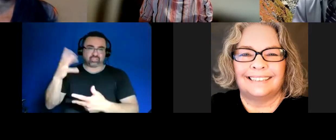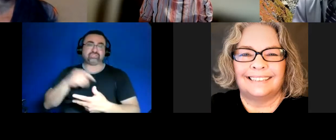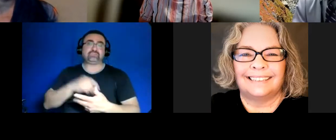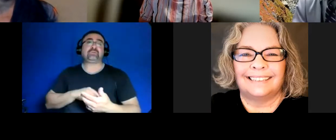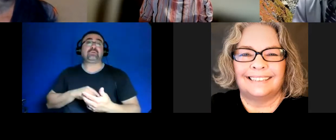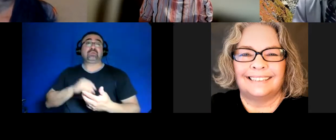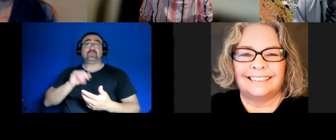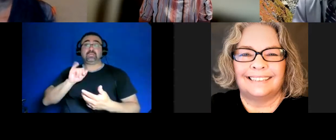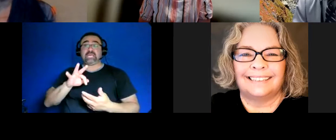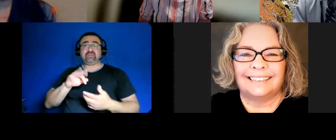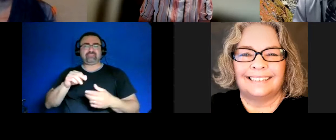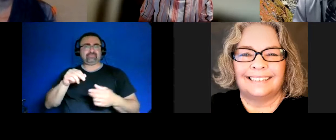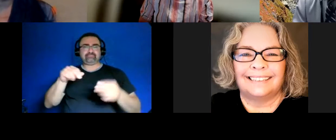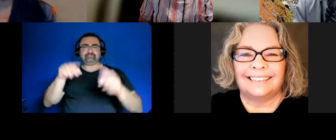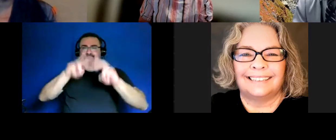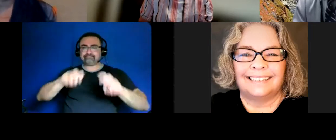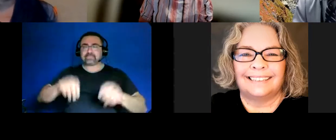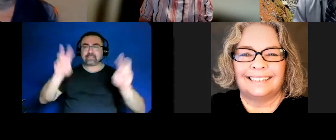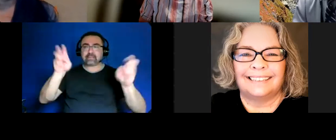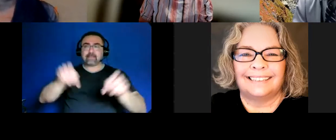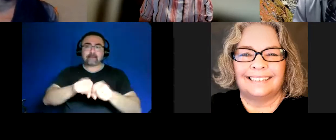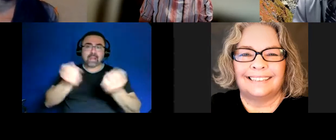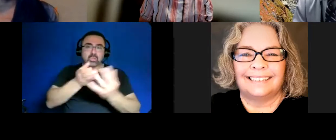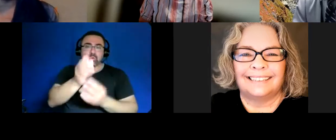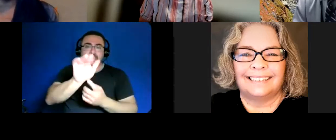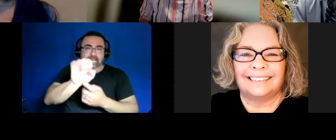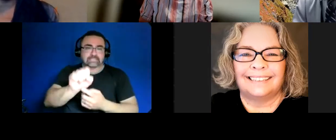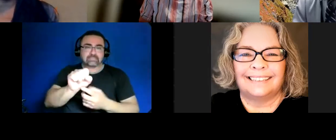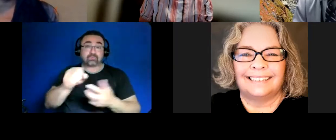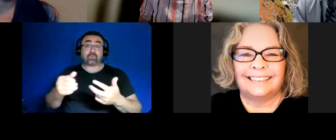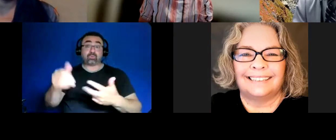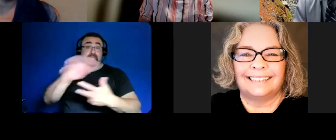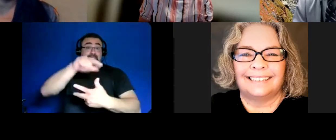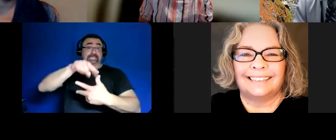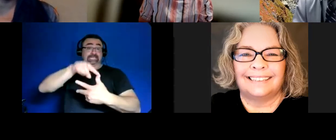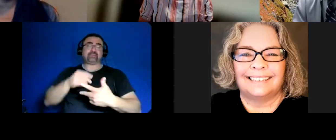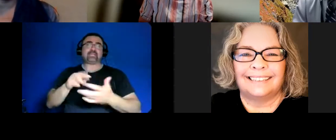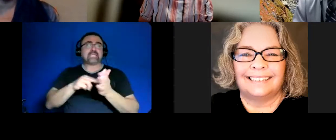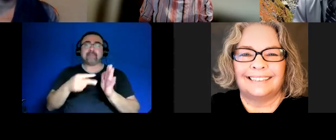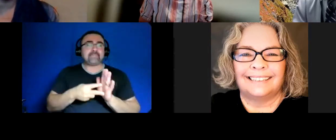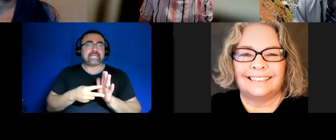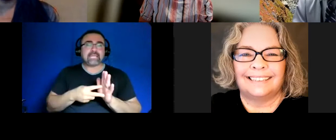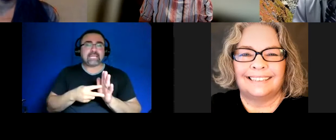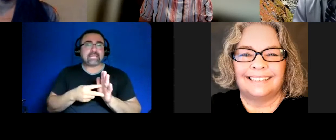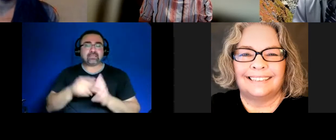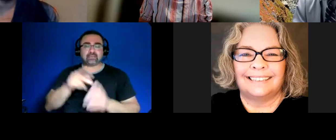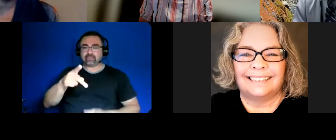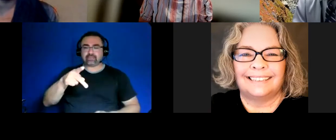were to look at the breakthrough cases and see more of them with the Pfizer, that does not mean that the